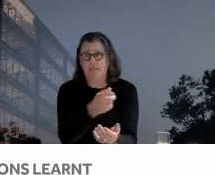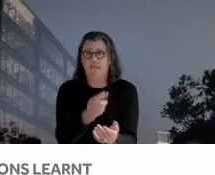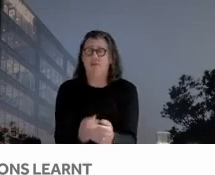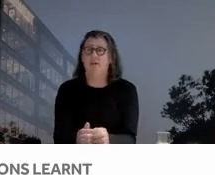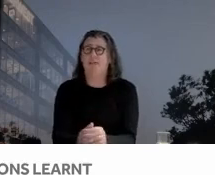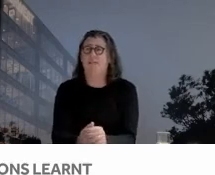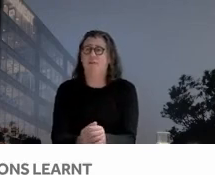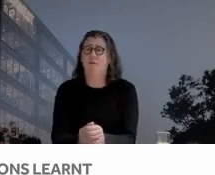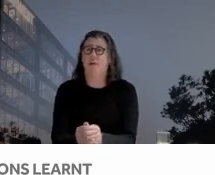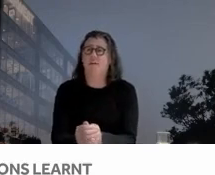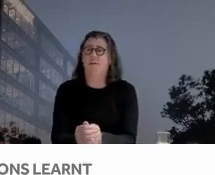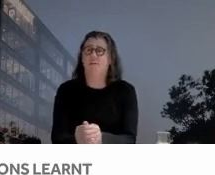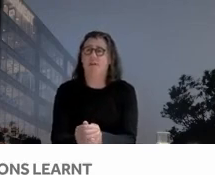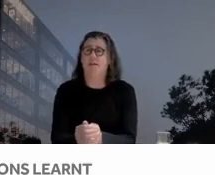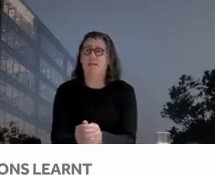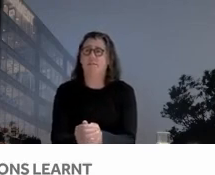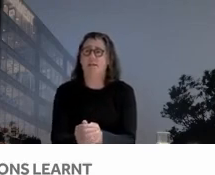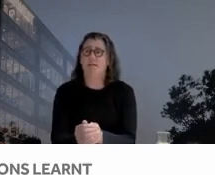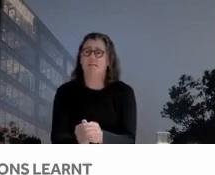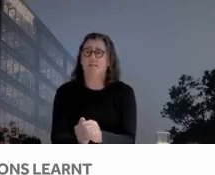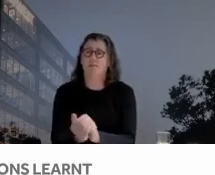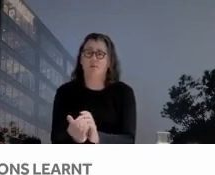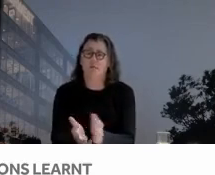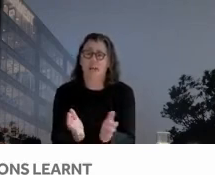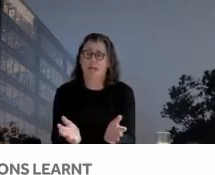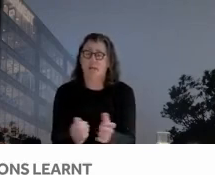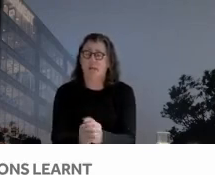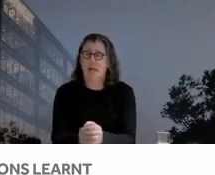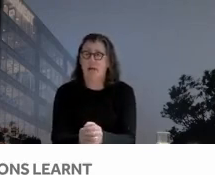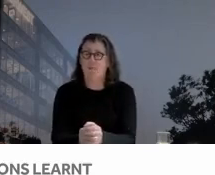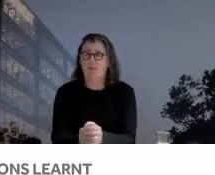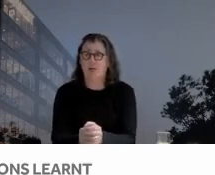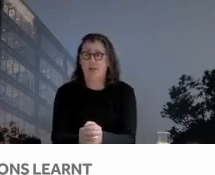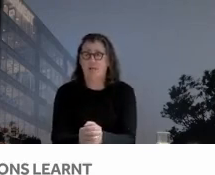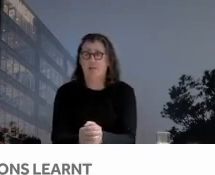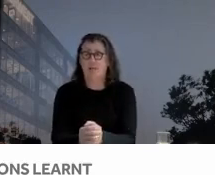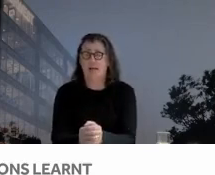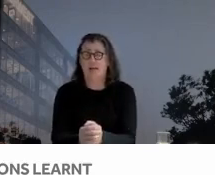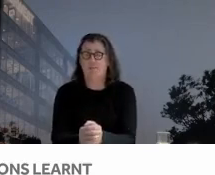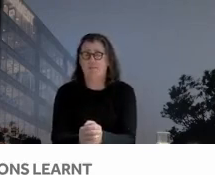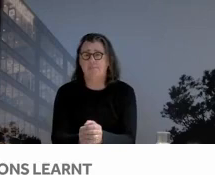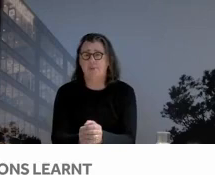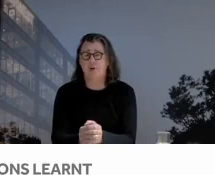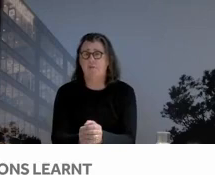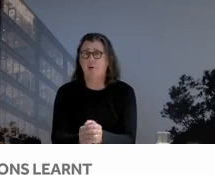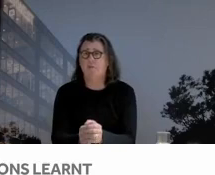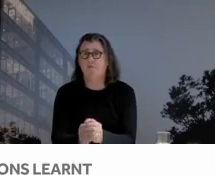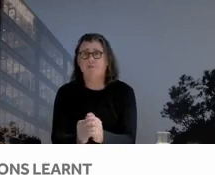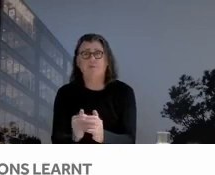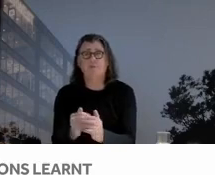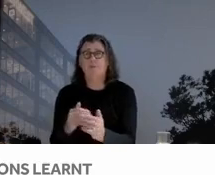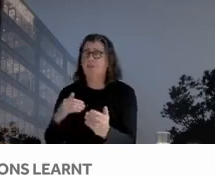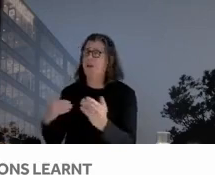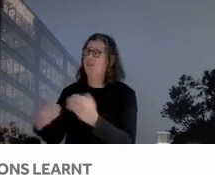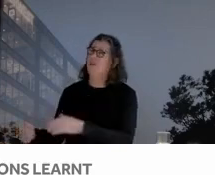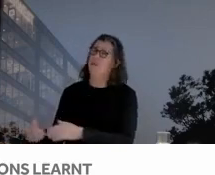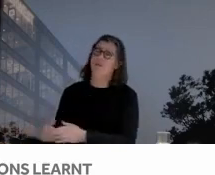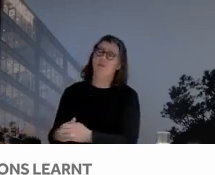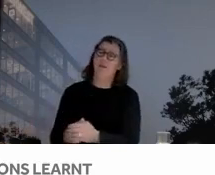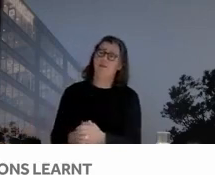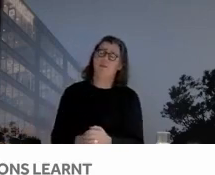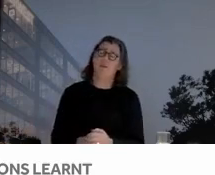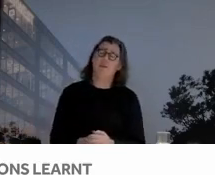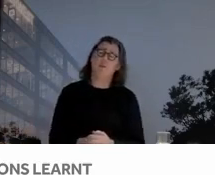impact, Steve's nodding, the more impact people like Steve in his position will take and will change overall.